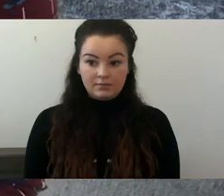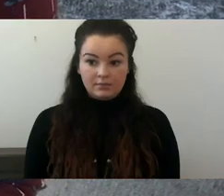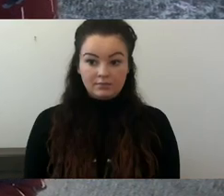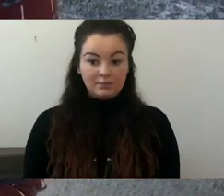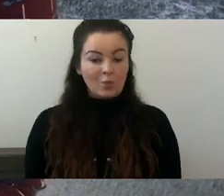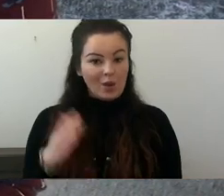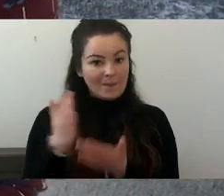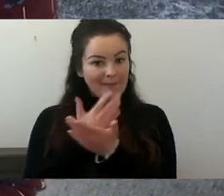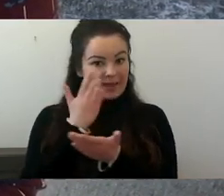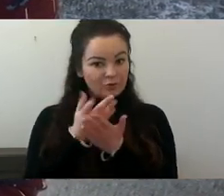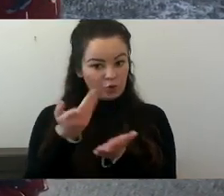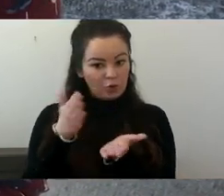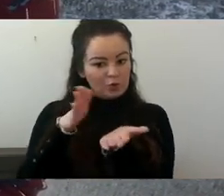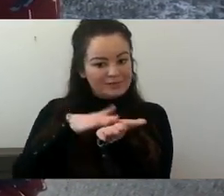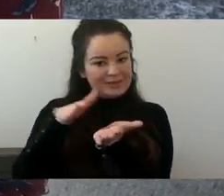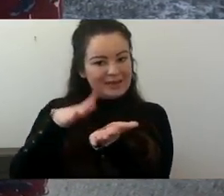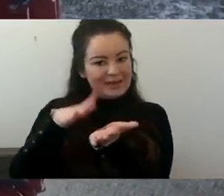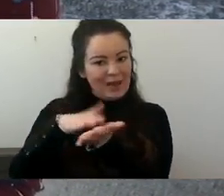Stuck the bits on.